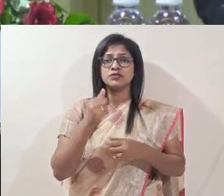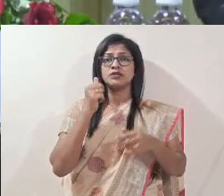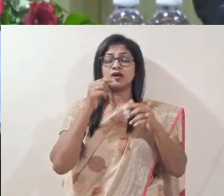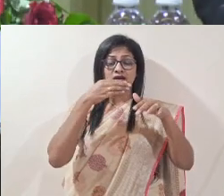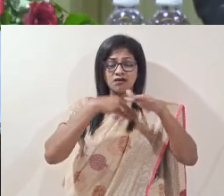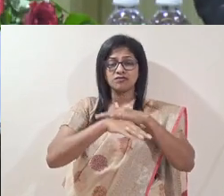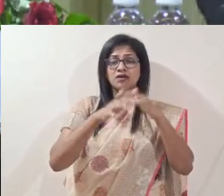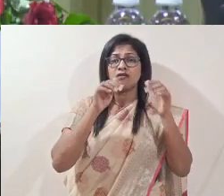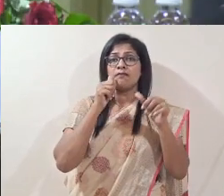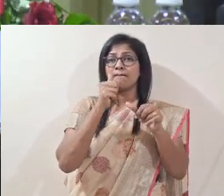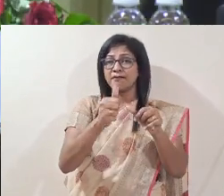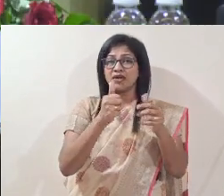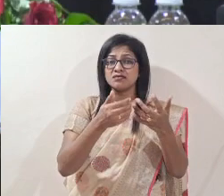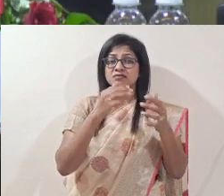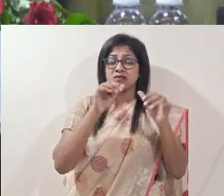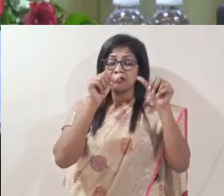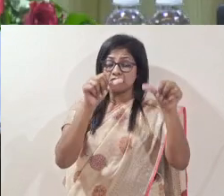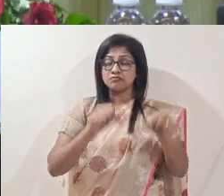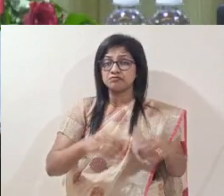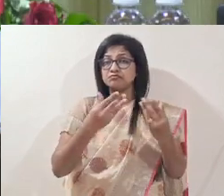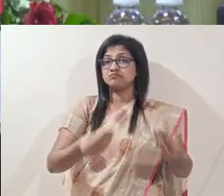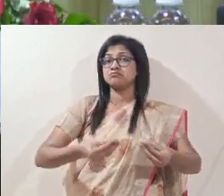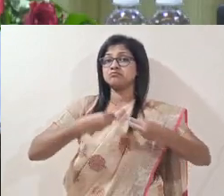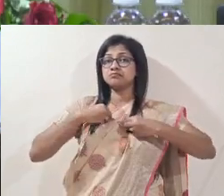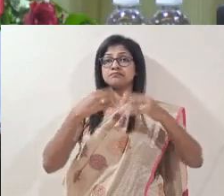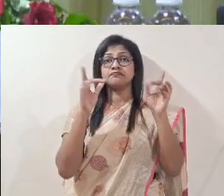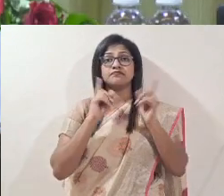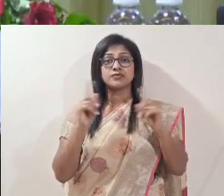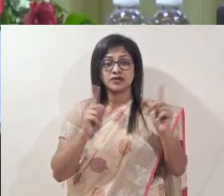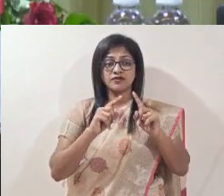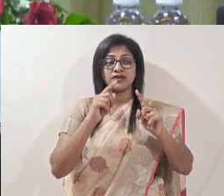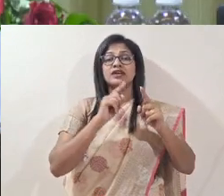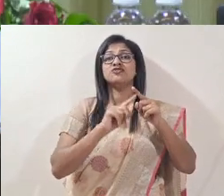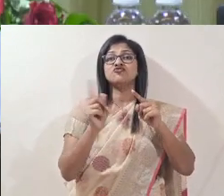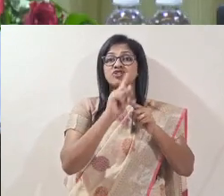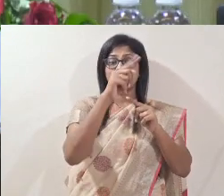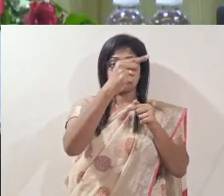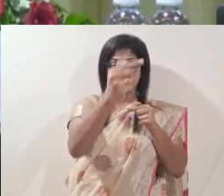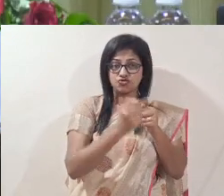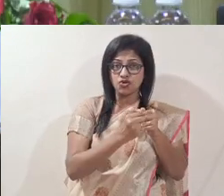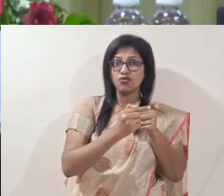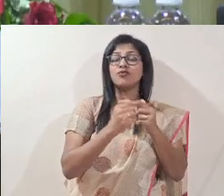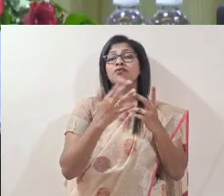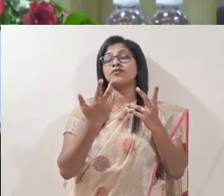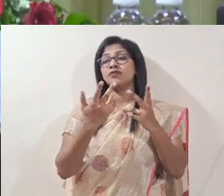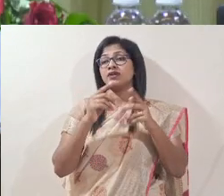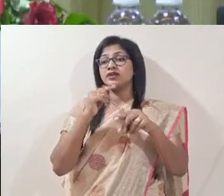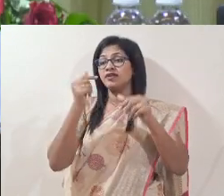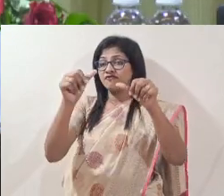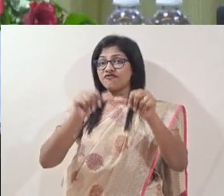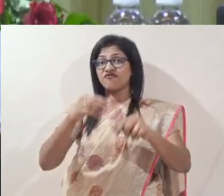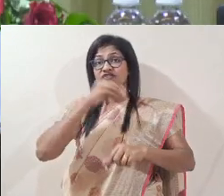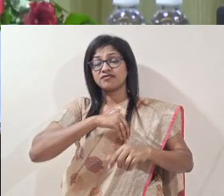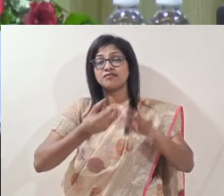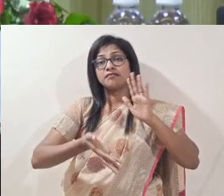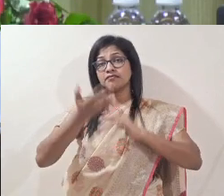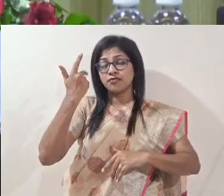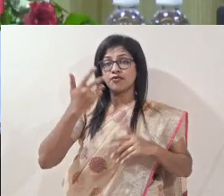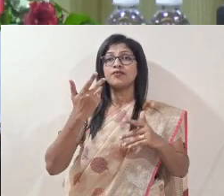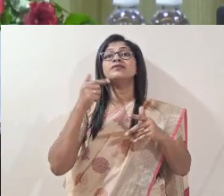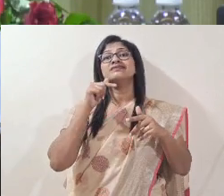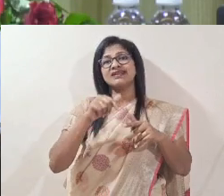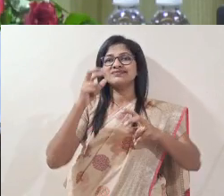of containing trips, in terms of minimum trip length. So that practically gives